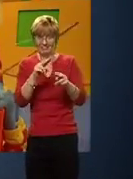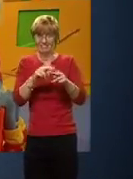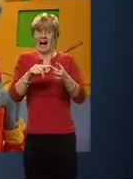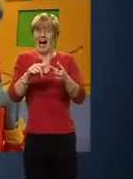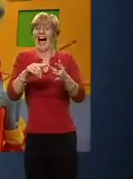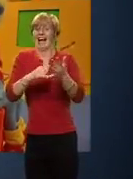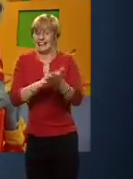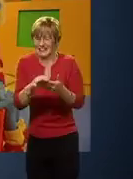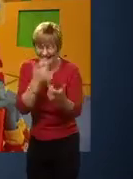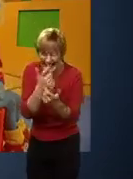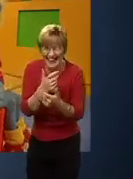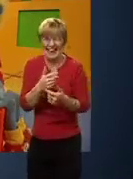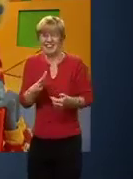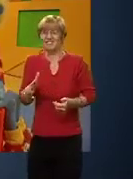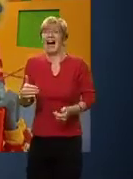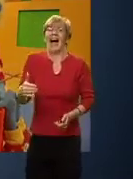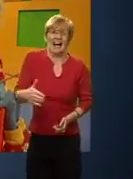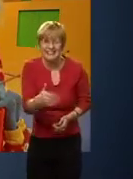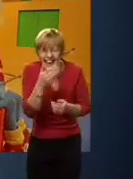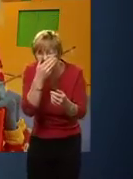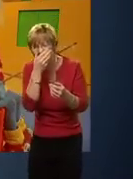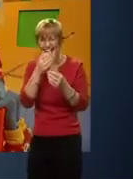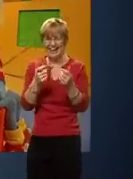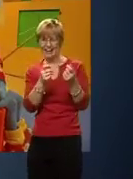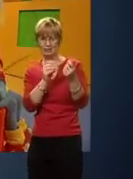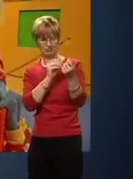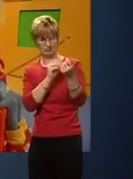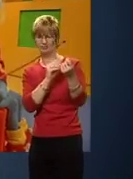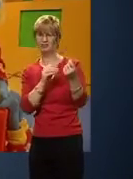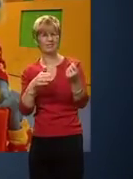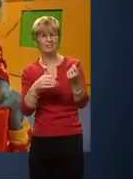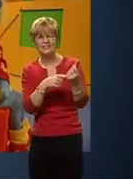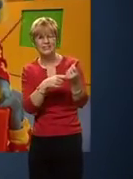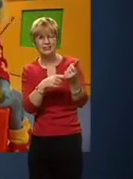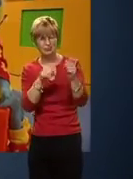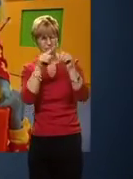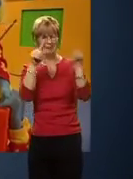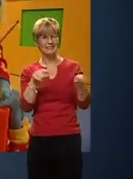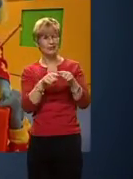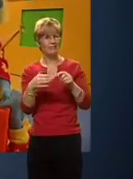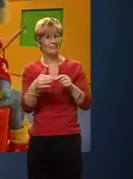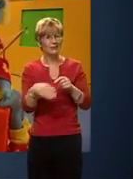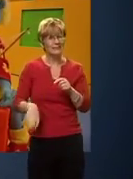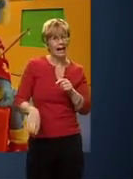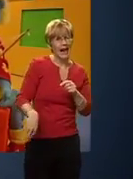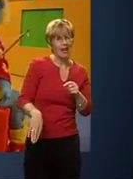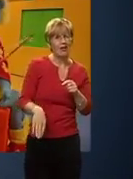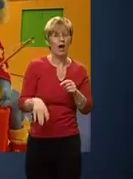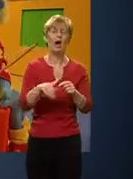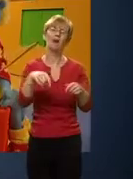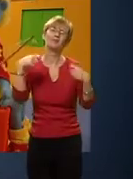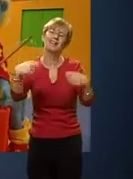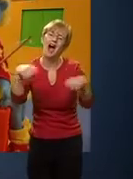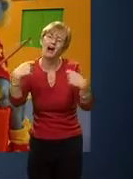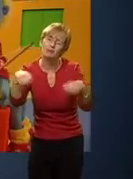Fit-ish. This isn't a fish at all. It's a picture of a fish's tail. Oh, it must be a cardboard